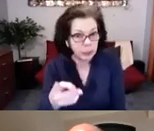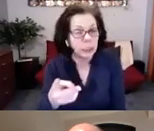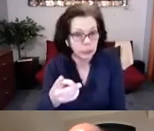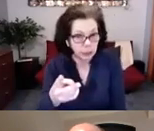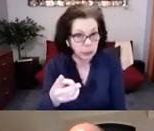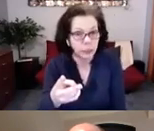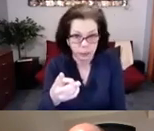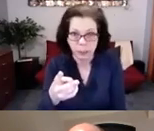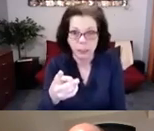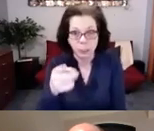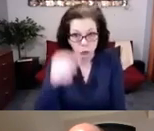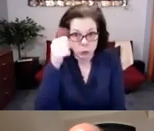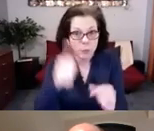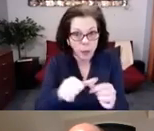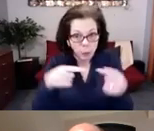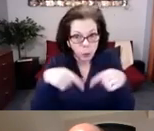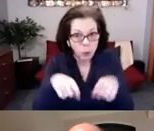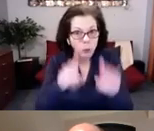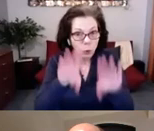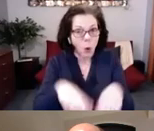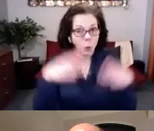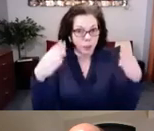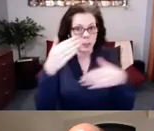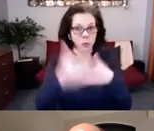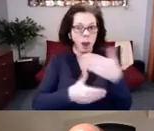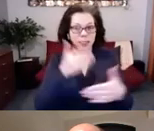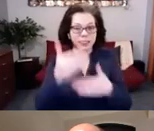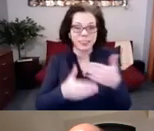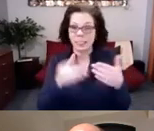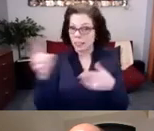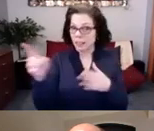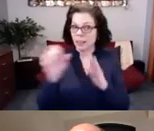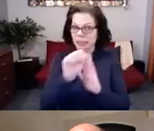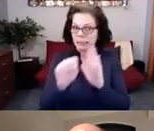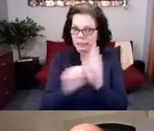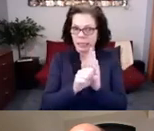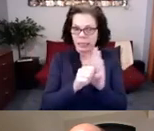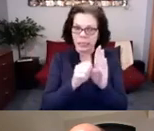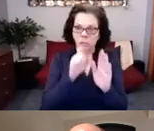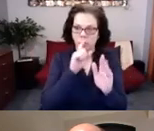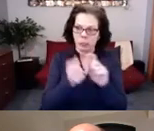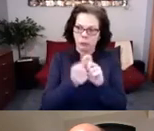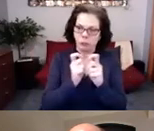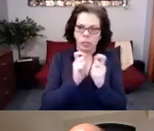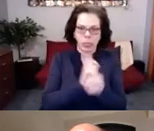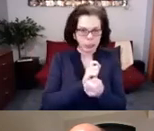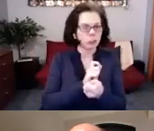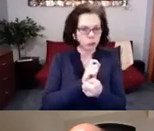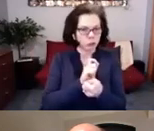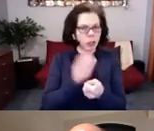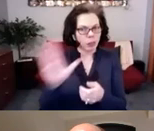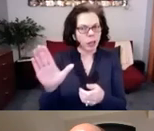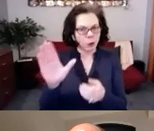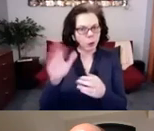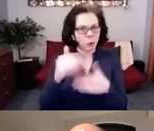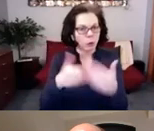as all of you remember through the opening process, the guidance from the state shifts significantly over the course of time. So